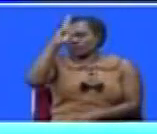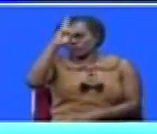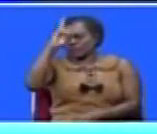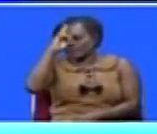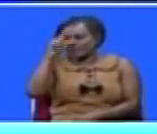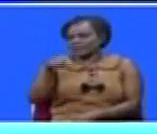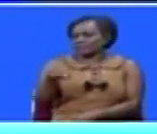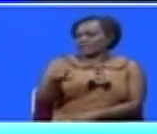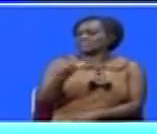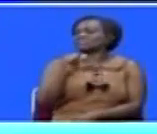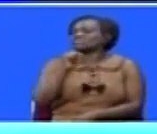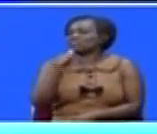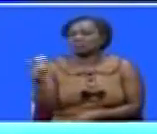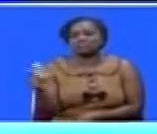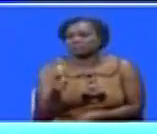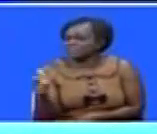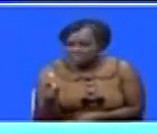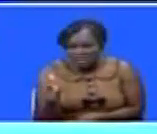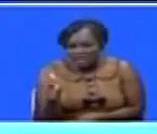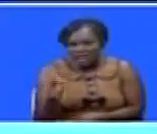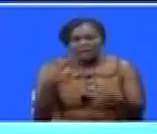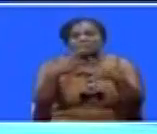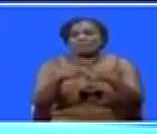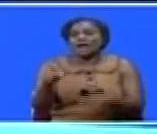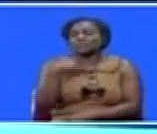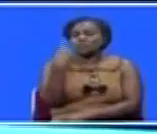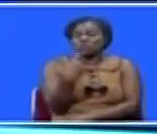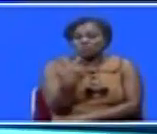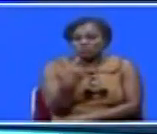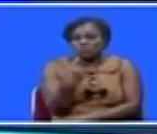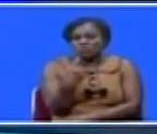That was not a fabrication of the media, but events that actually took place.